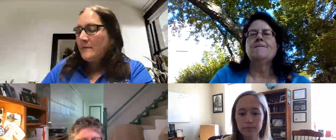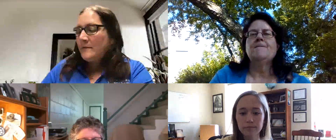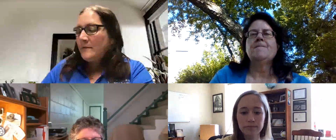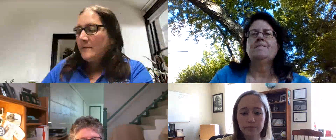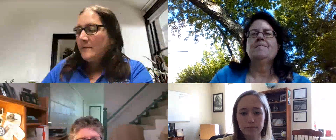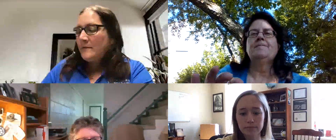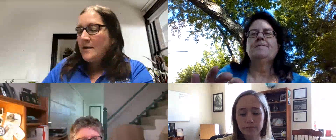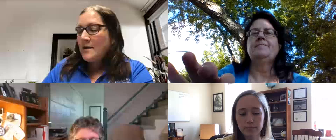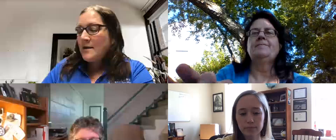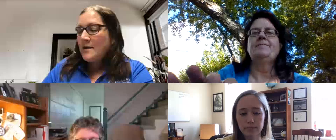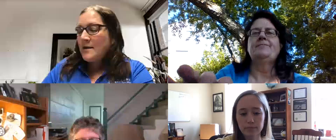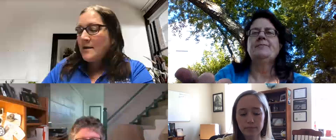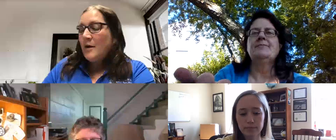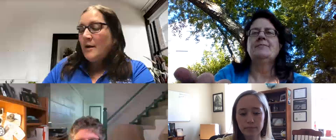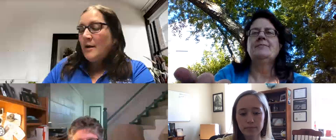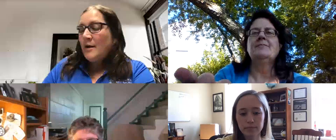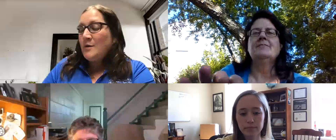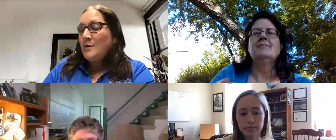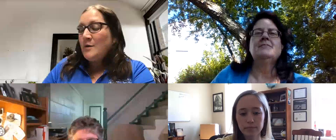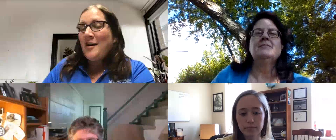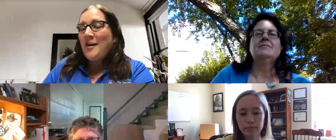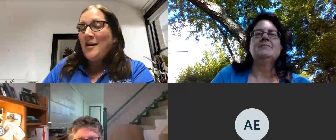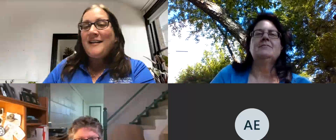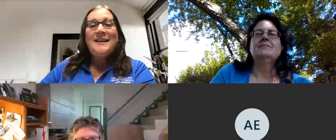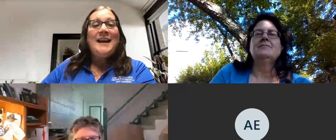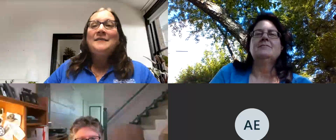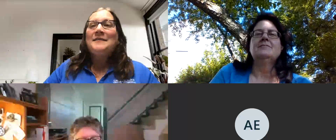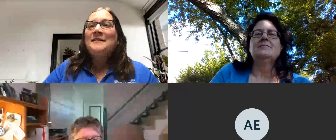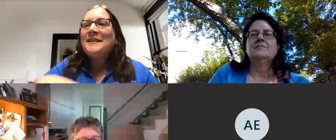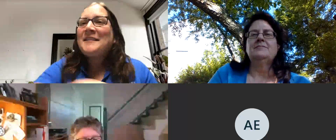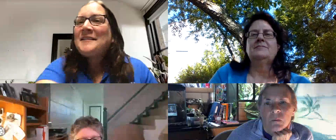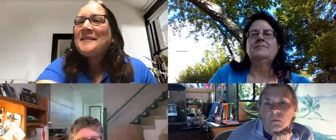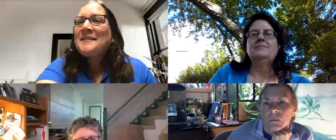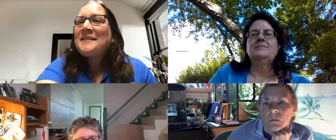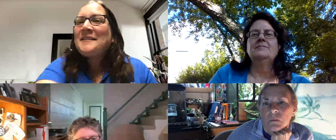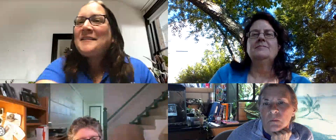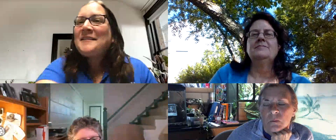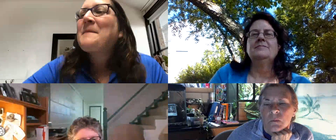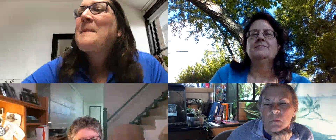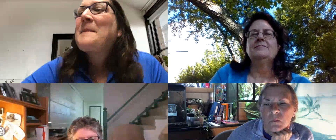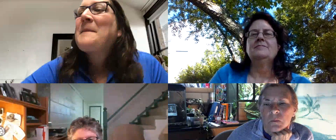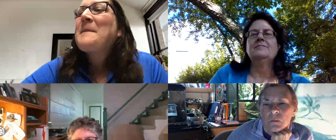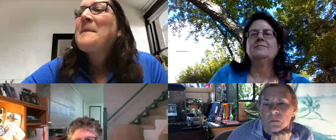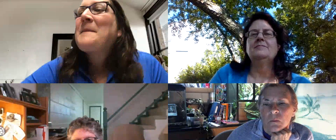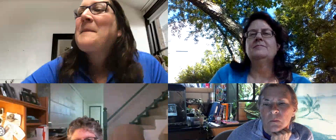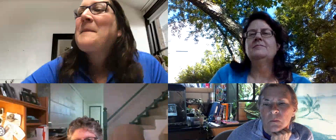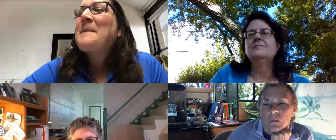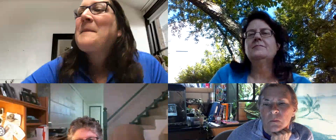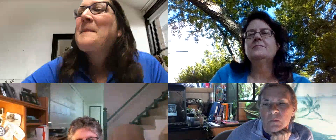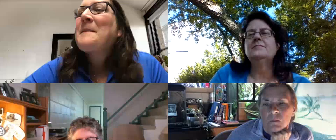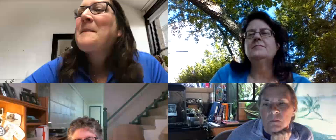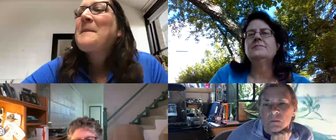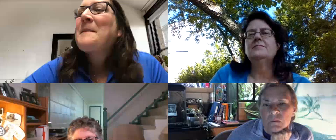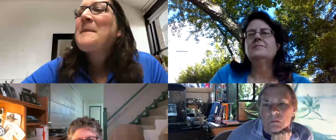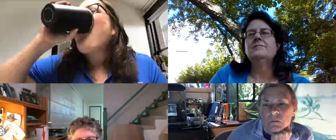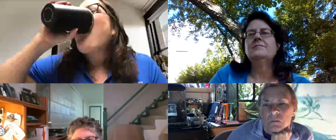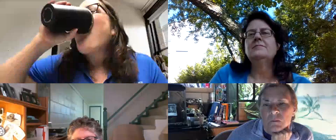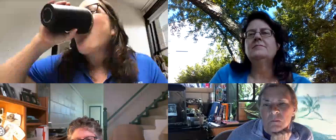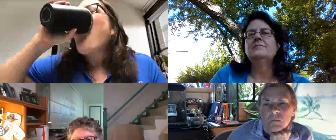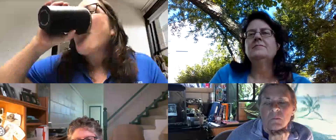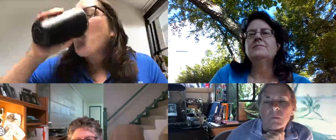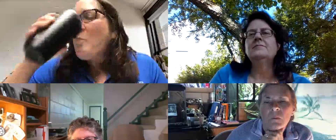Okay. Candace. Okay. Well, and you guys. Yeah. Cheryl and Peggy. Jennifer, was that you? Show up